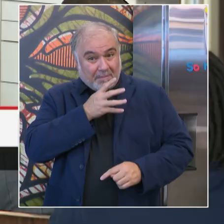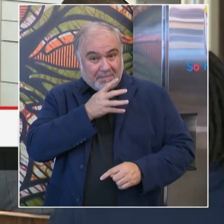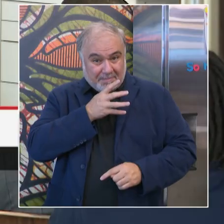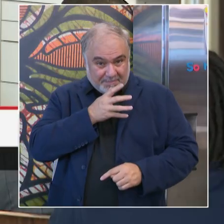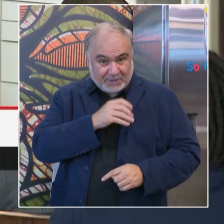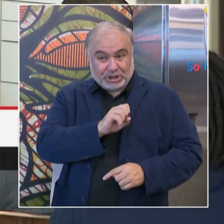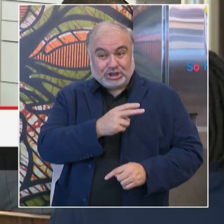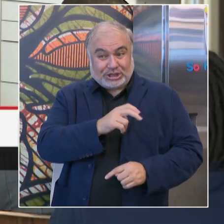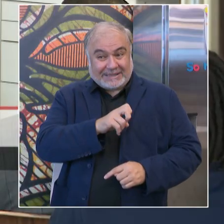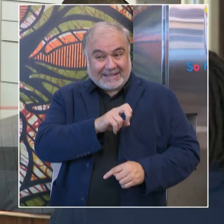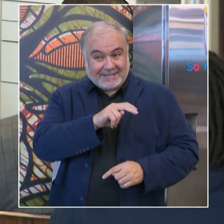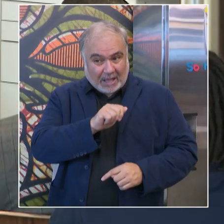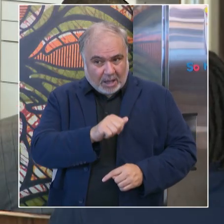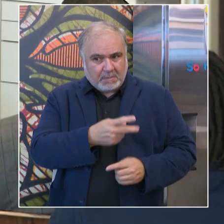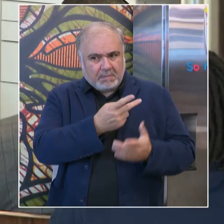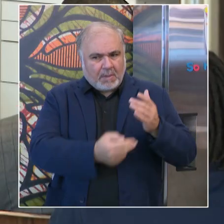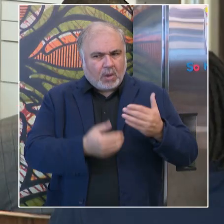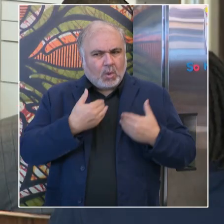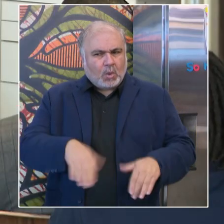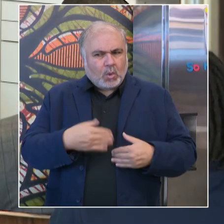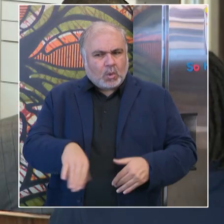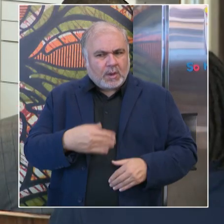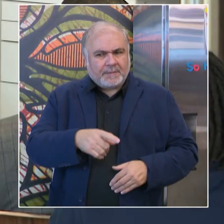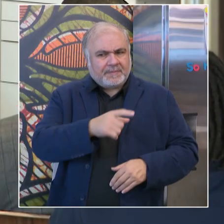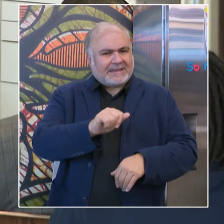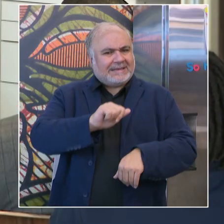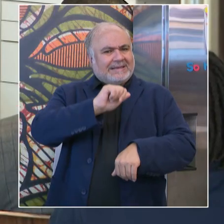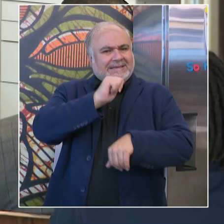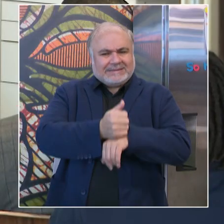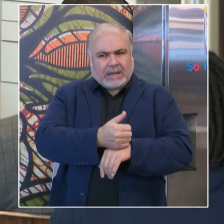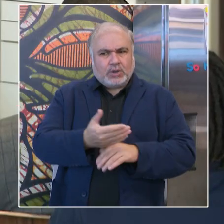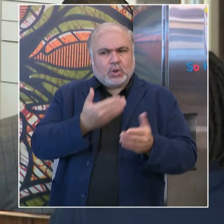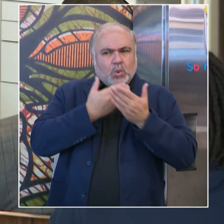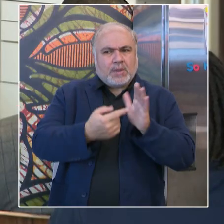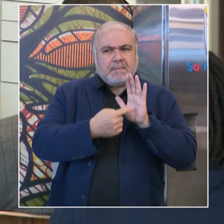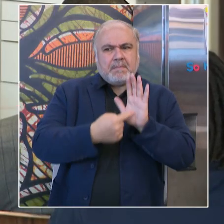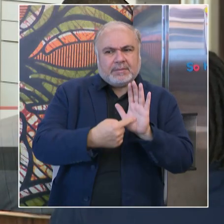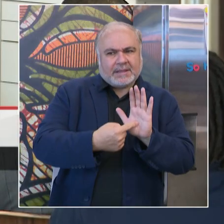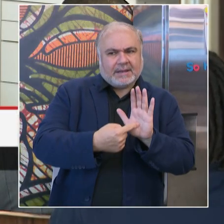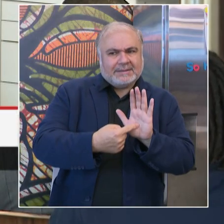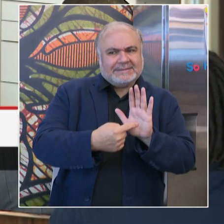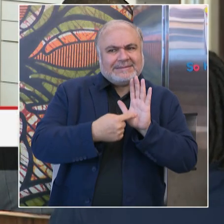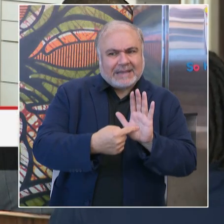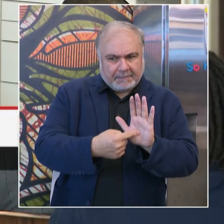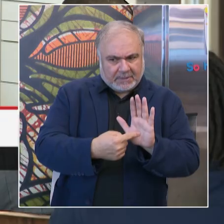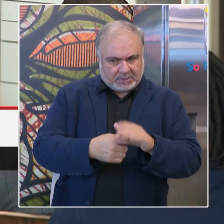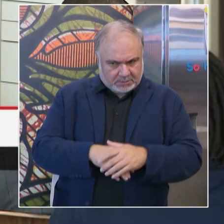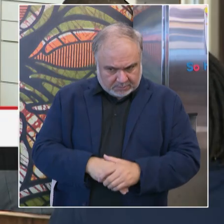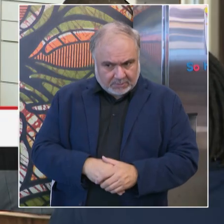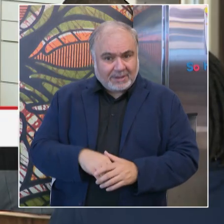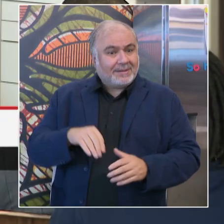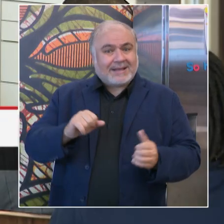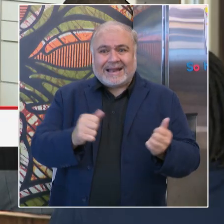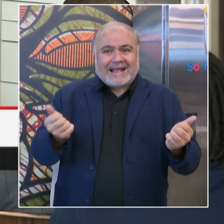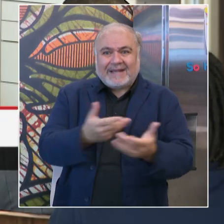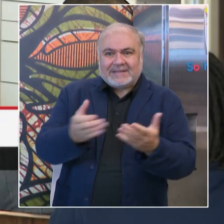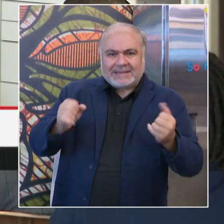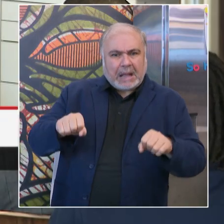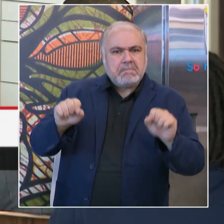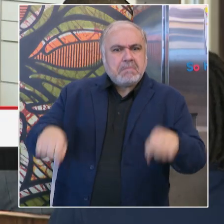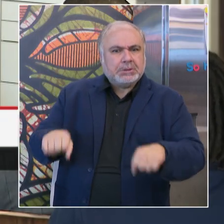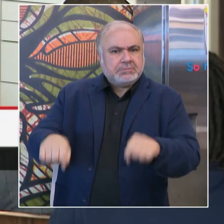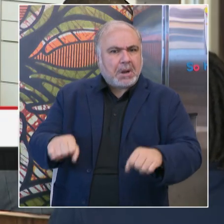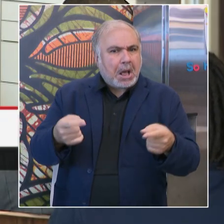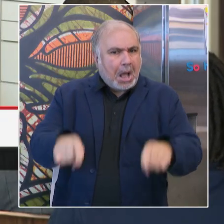students, to all of us about what's possible. All I know, looking at you and hearing from you, that only great things are ahead. And let me just tell